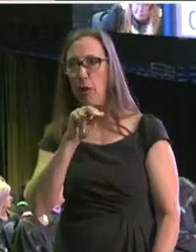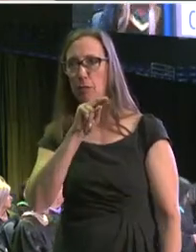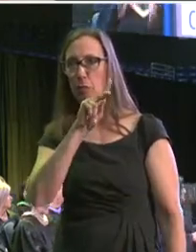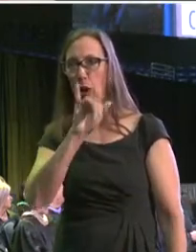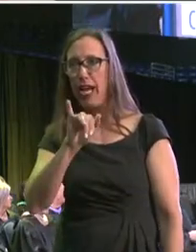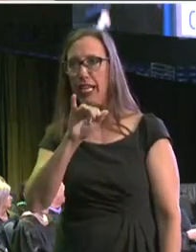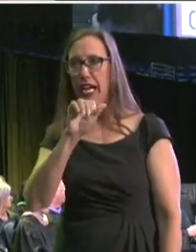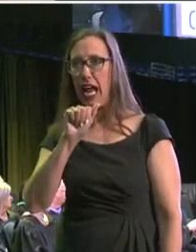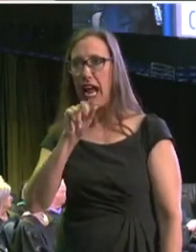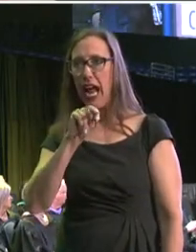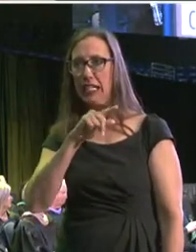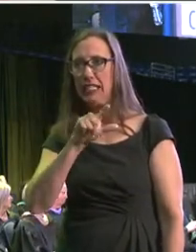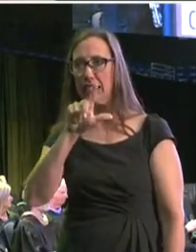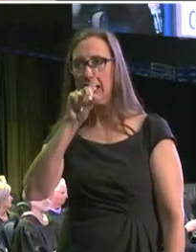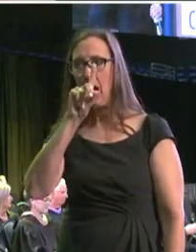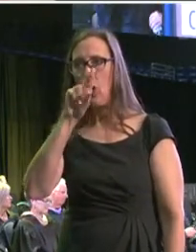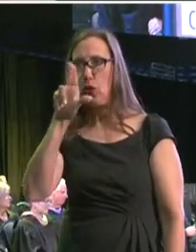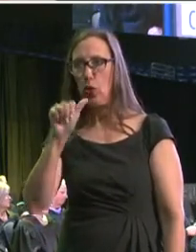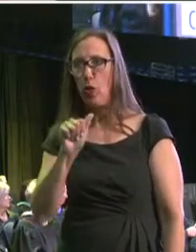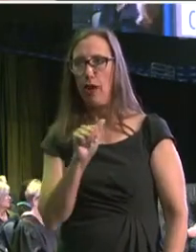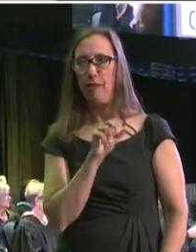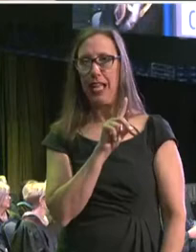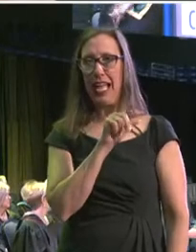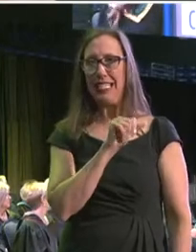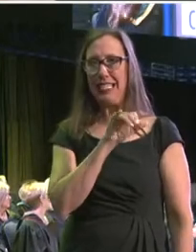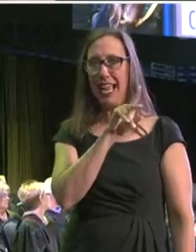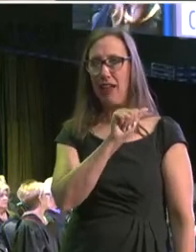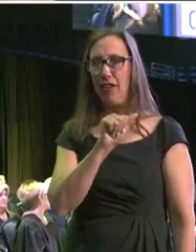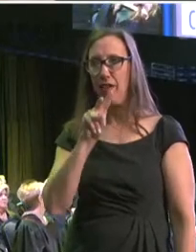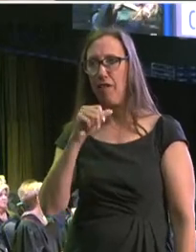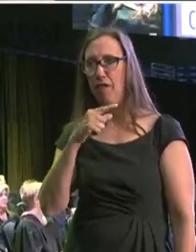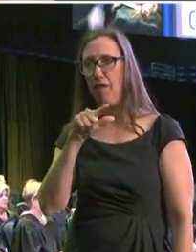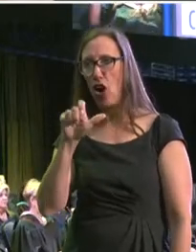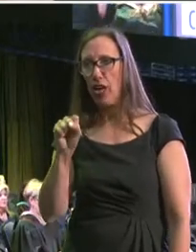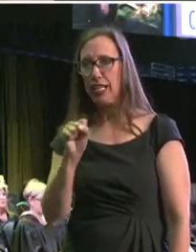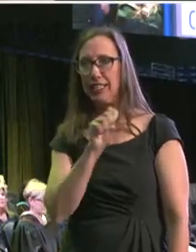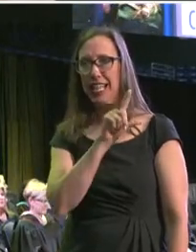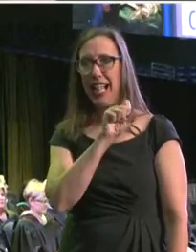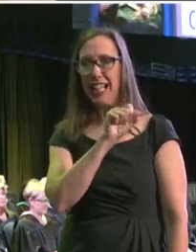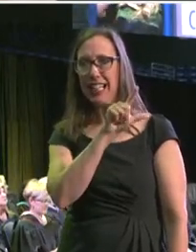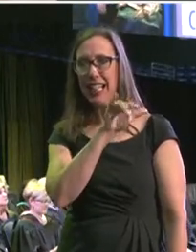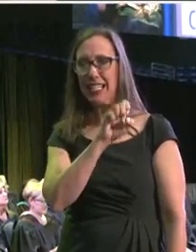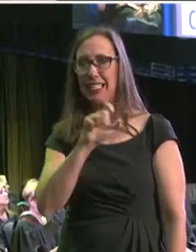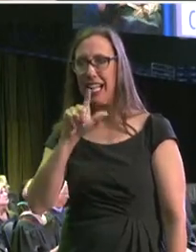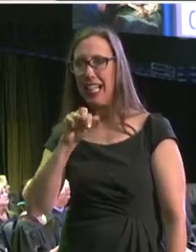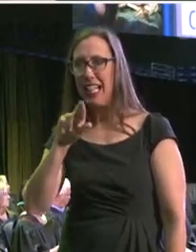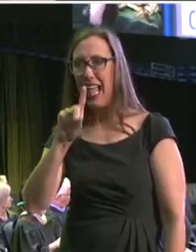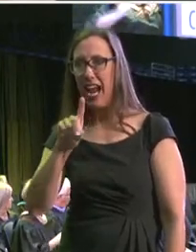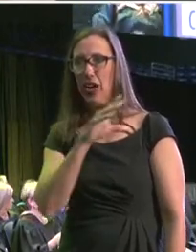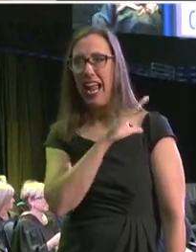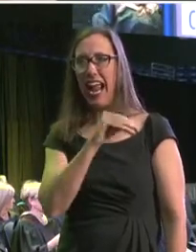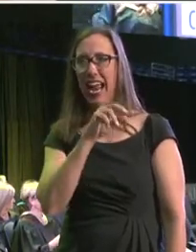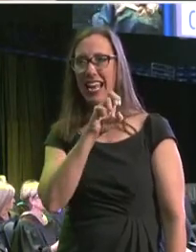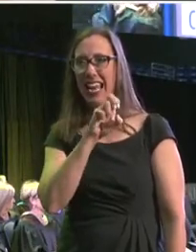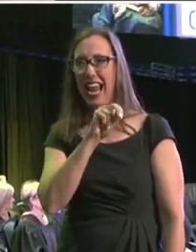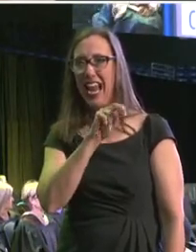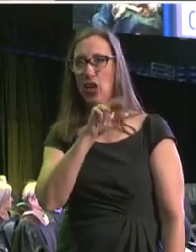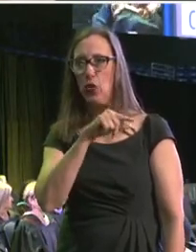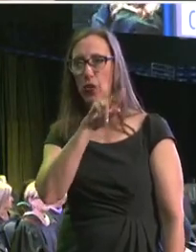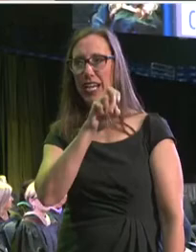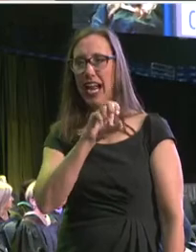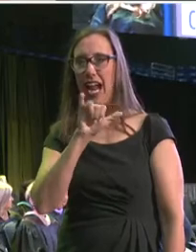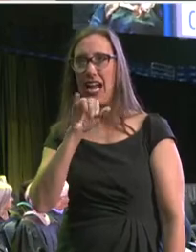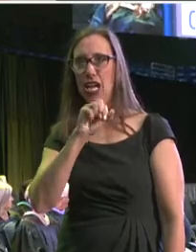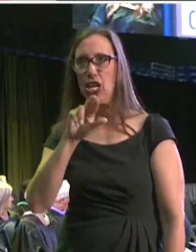Anzaldúa, Mr. David Vargas, Ms. Leslie Laird, and Mr. Enrique